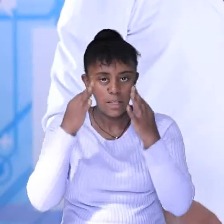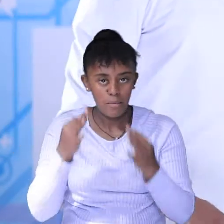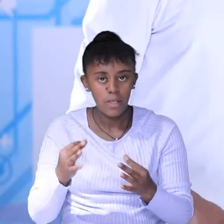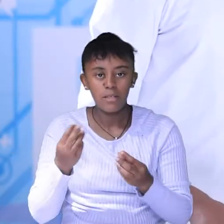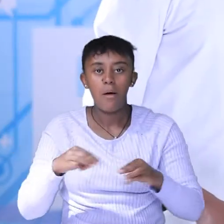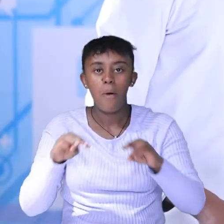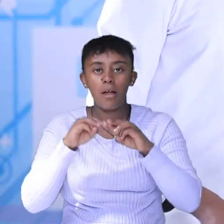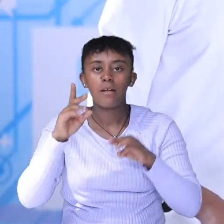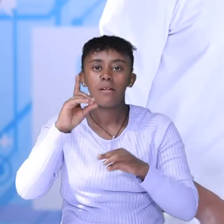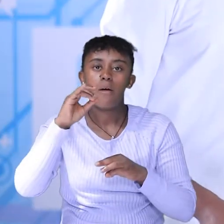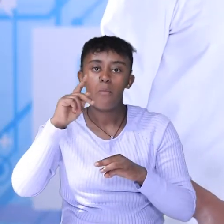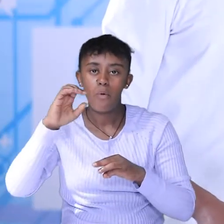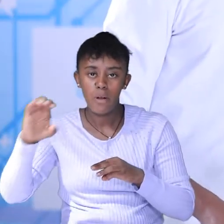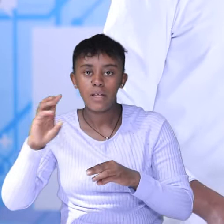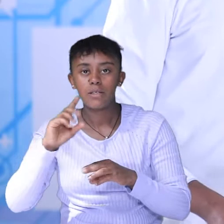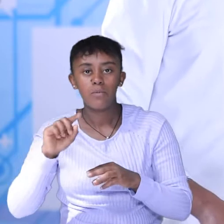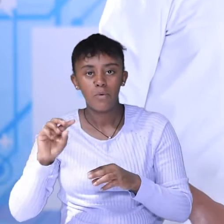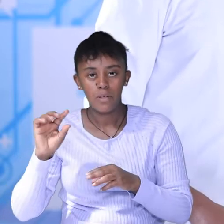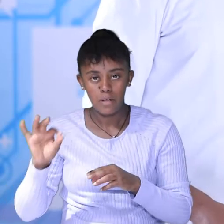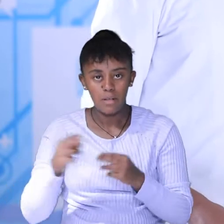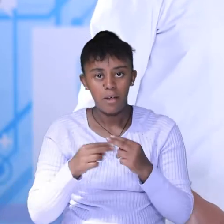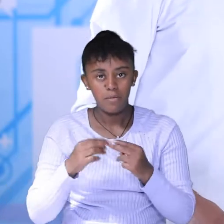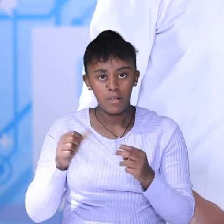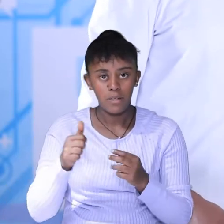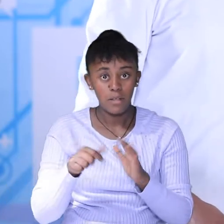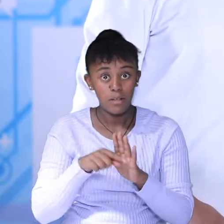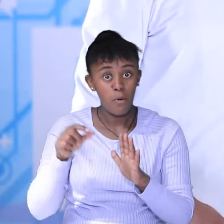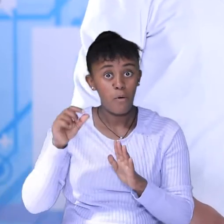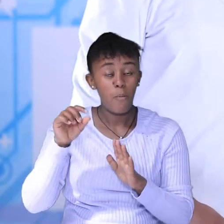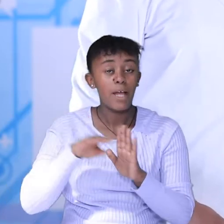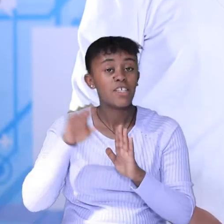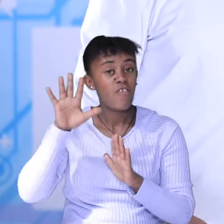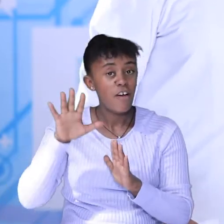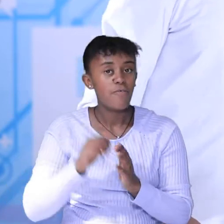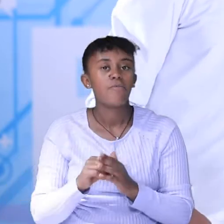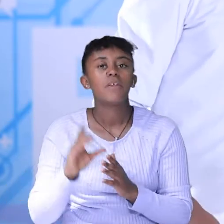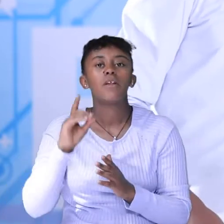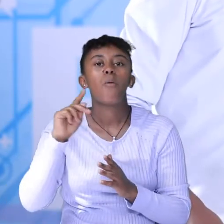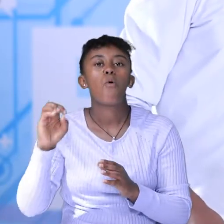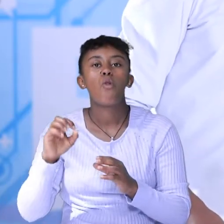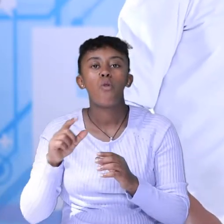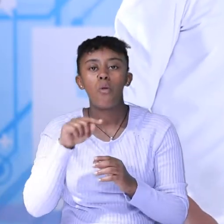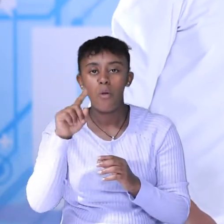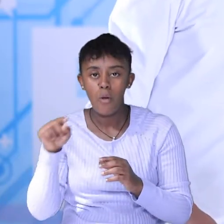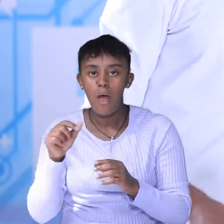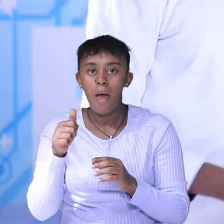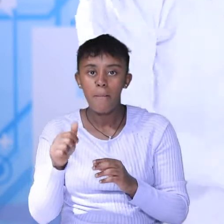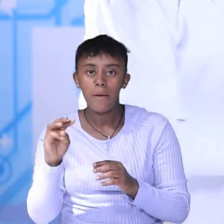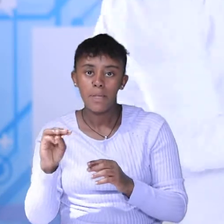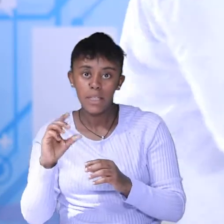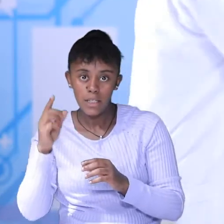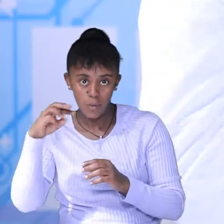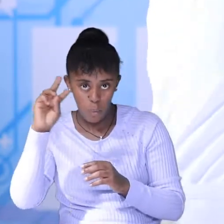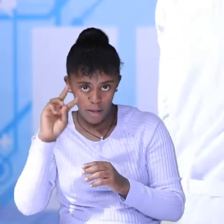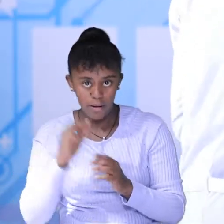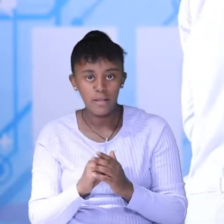the magnetic dipole moment is 6.9 times 10 to the power of minus 5, and the unit of magnetic dipole moment is ampere meter squared. Since it